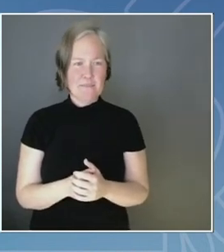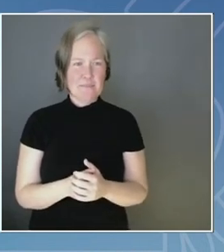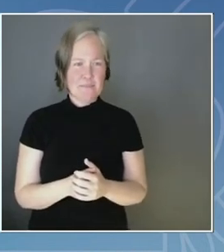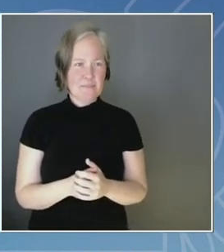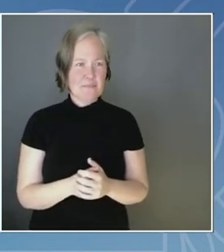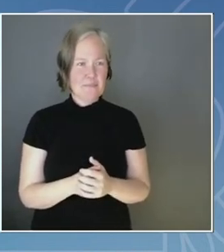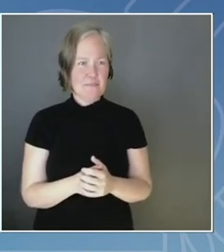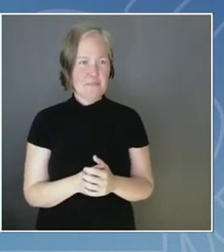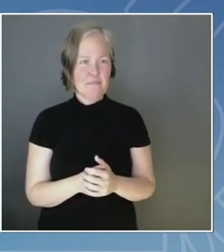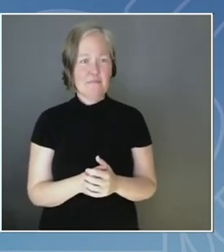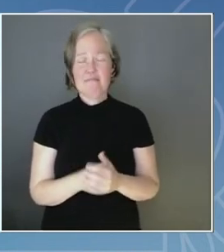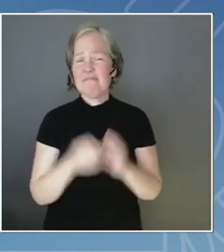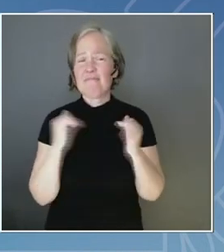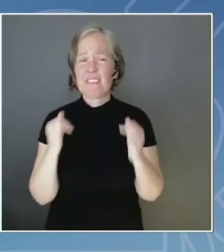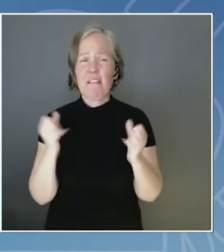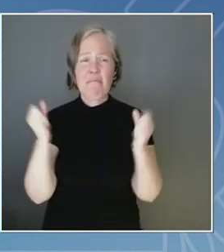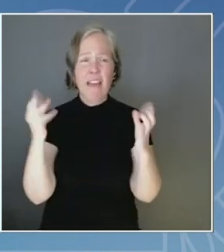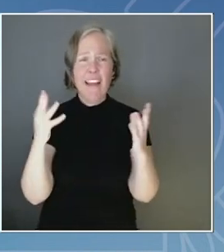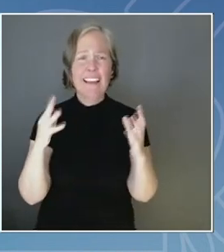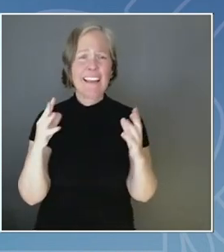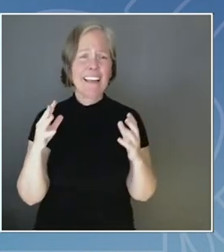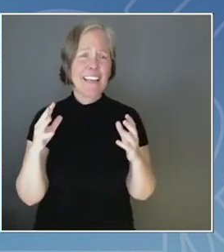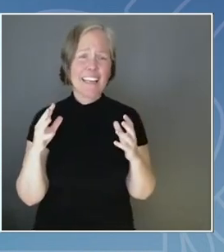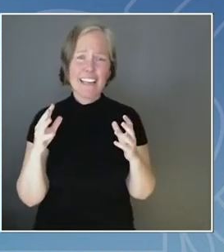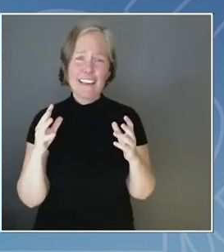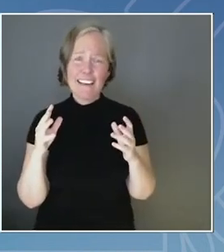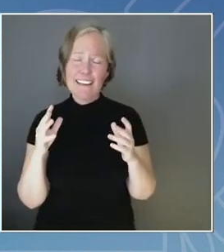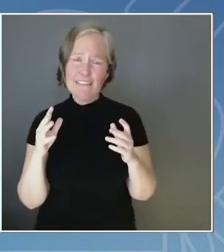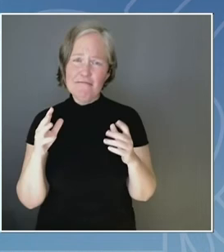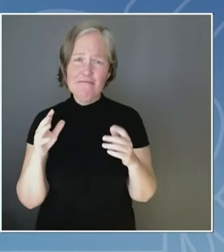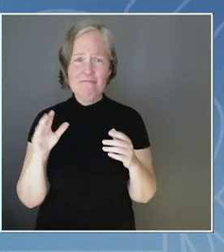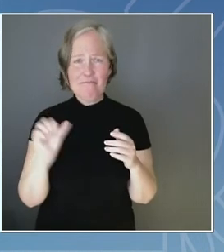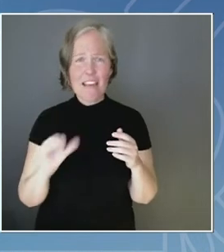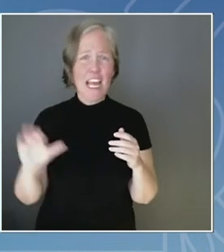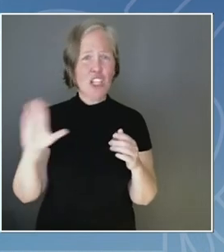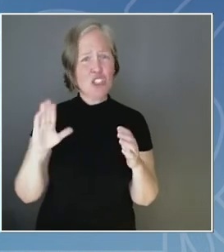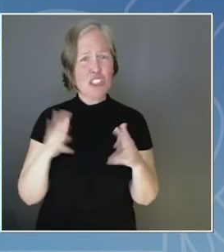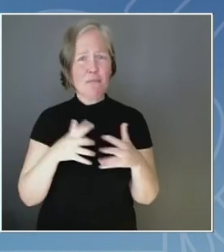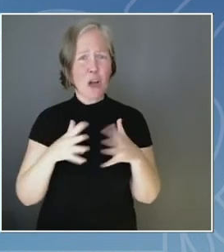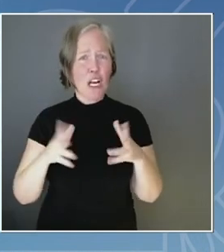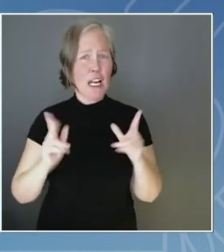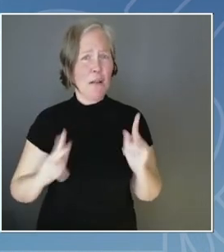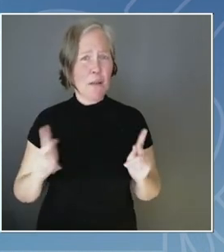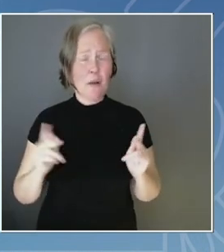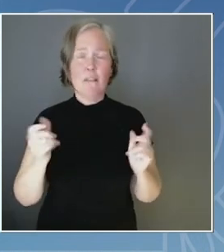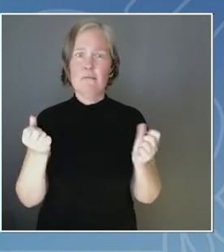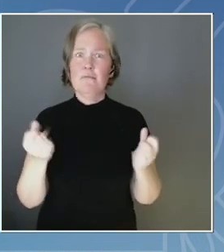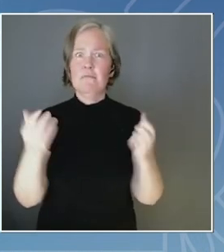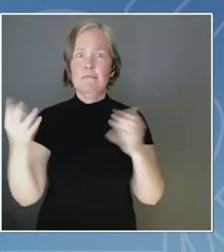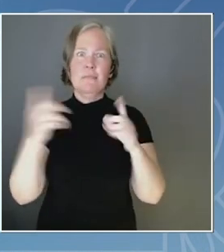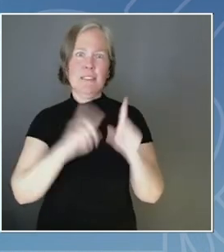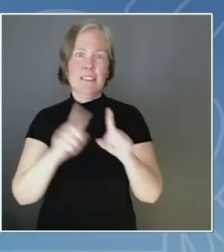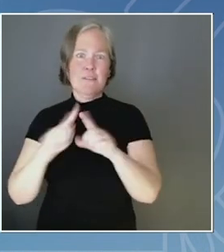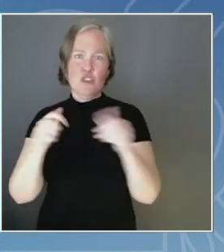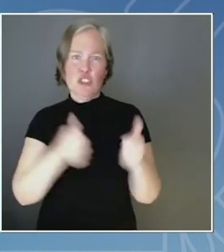a lot of us, we have different kind of challenges. For me, one of the most